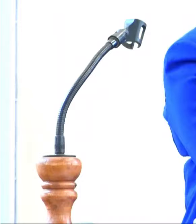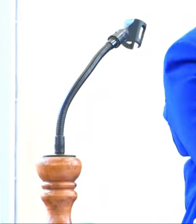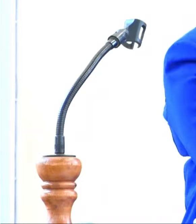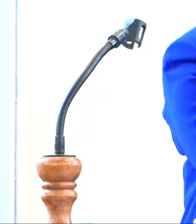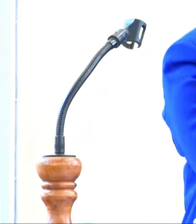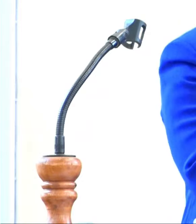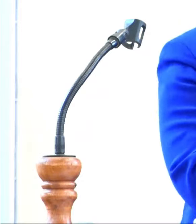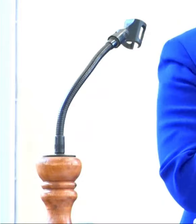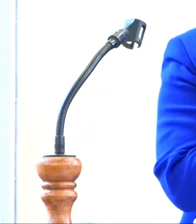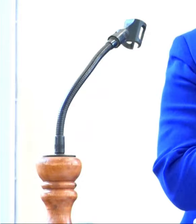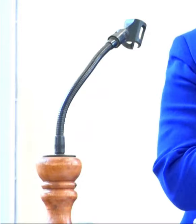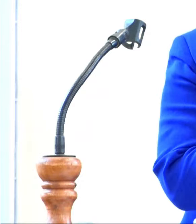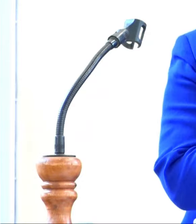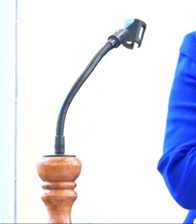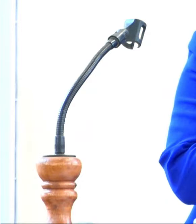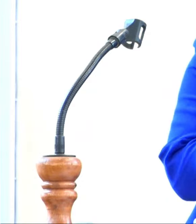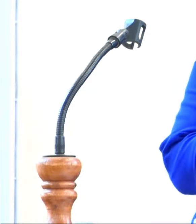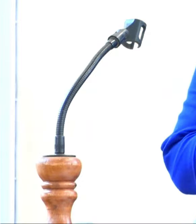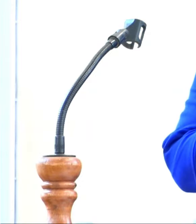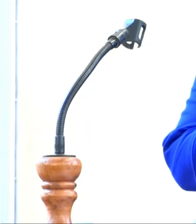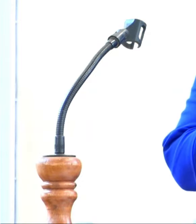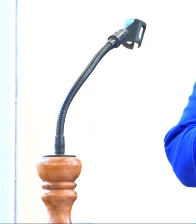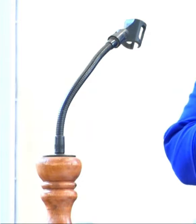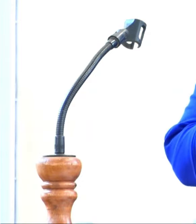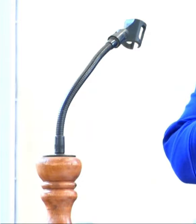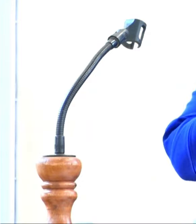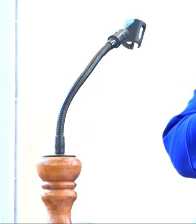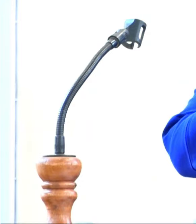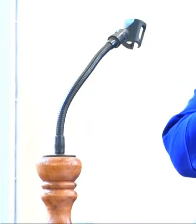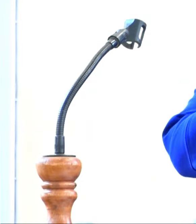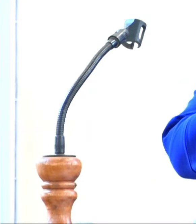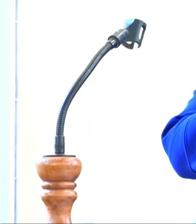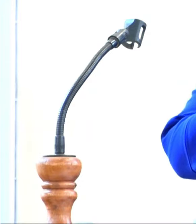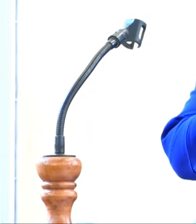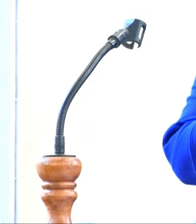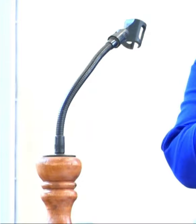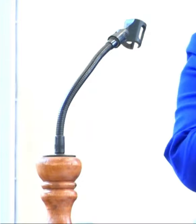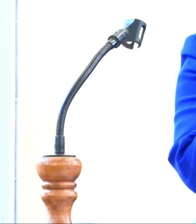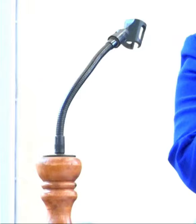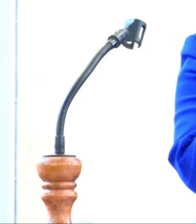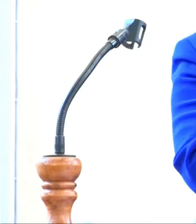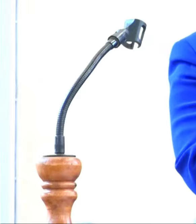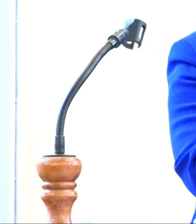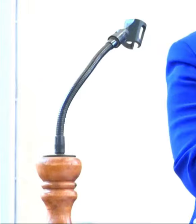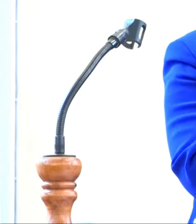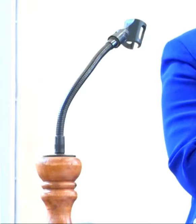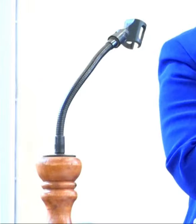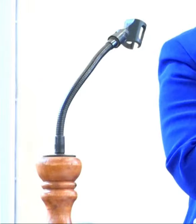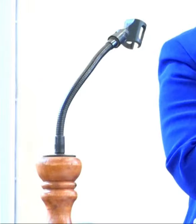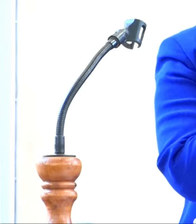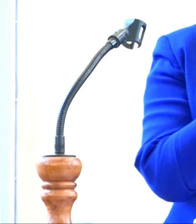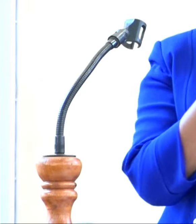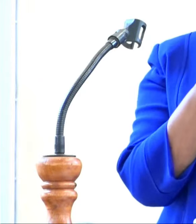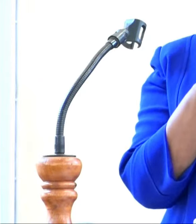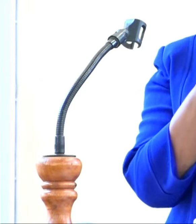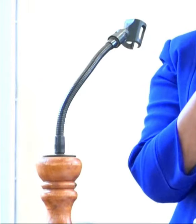kazi na wao pamoja. And when I was invited for this day by Reverend Wilson, I said there is no way I can miss out on this one. And so